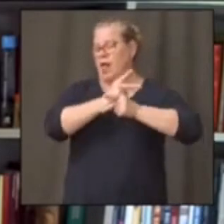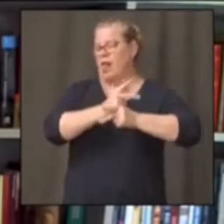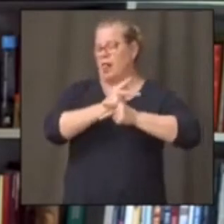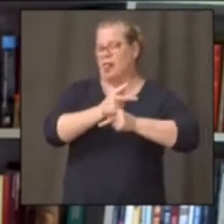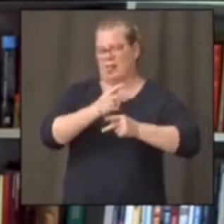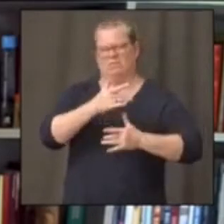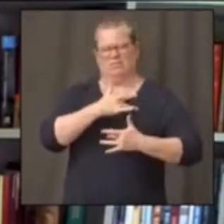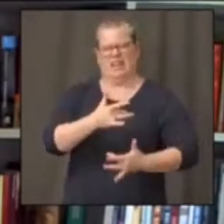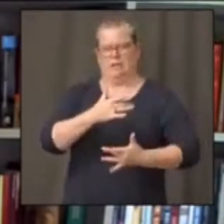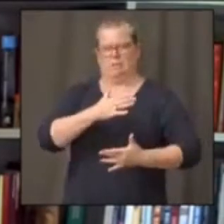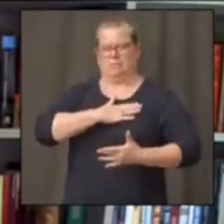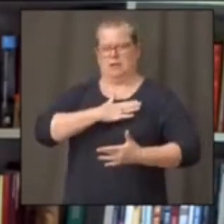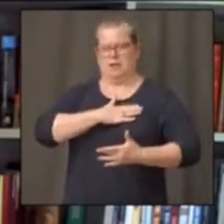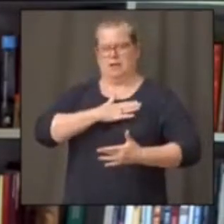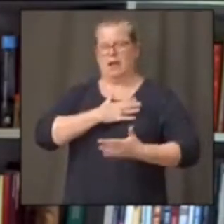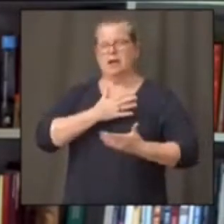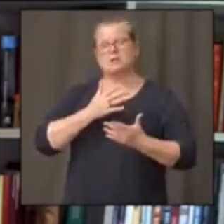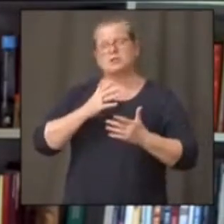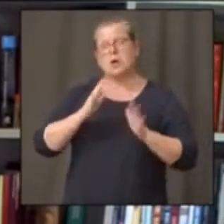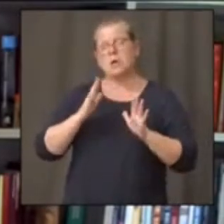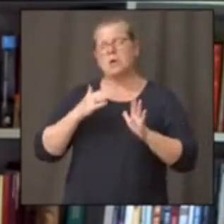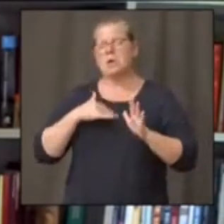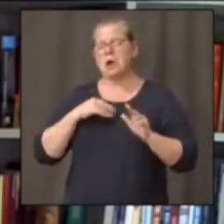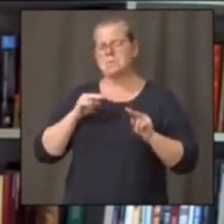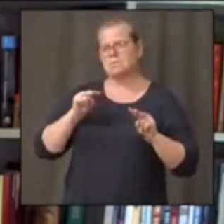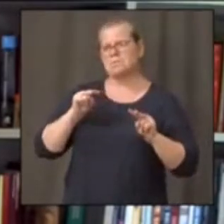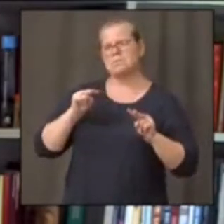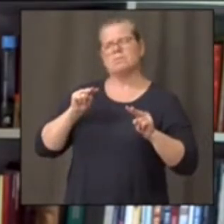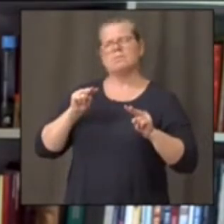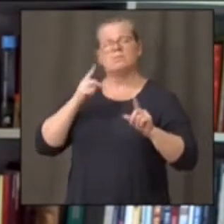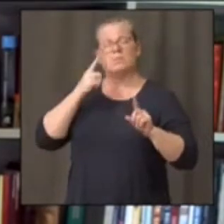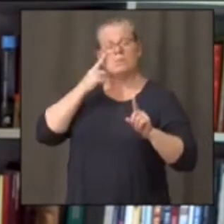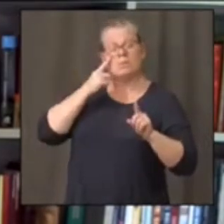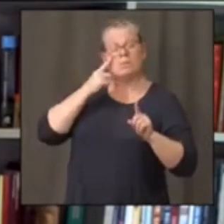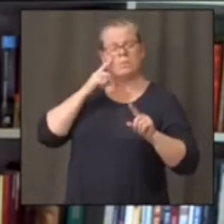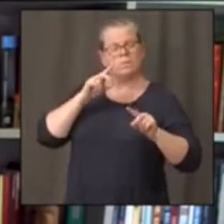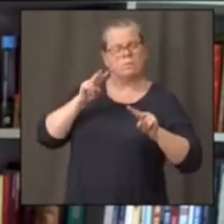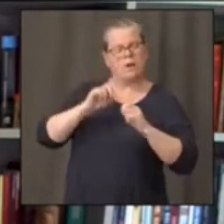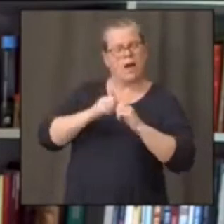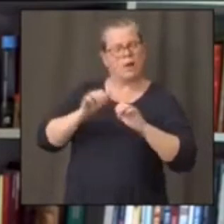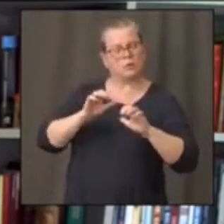we're doing. But I think, but it certainly we are in the,